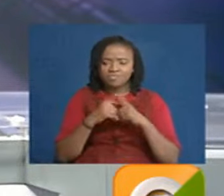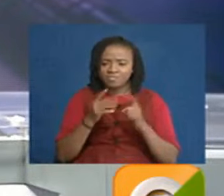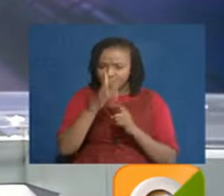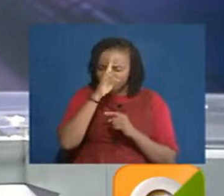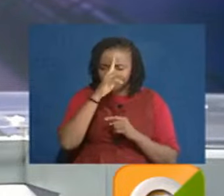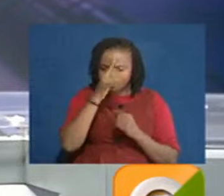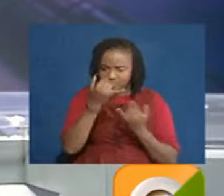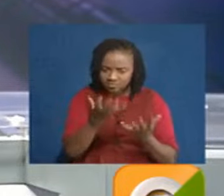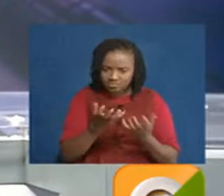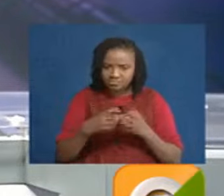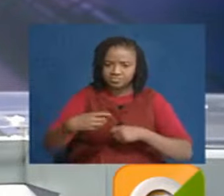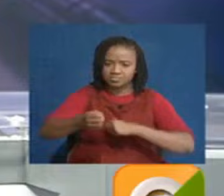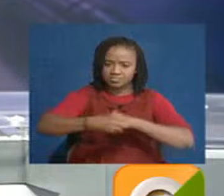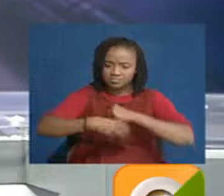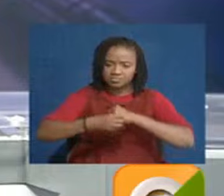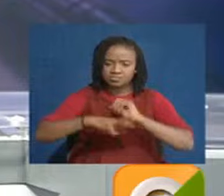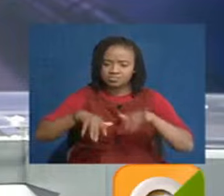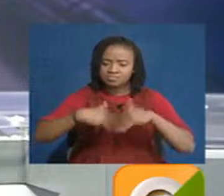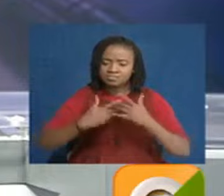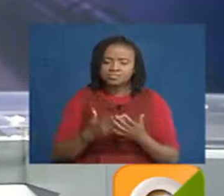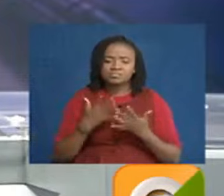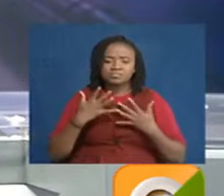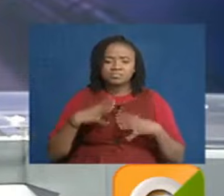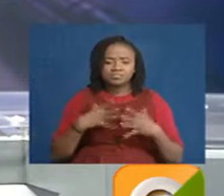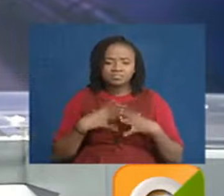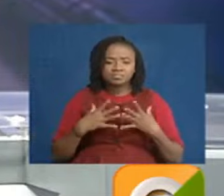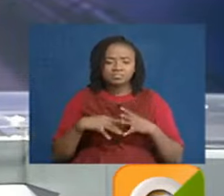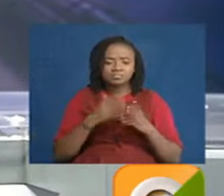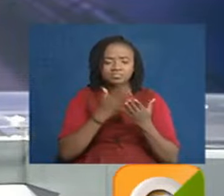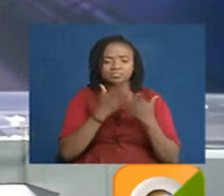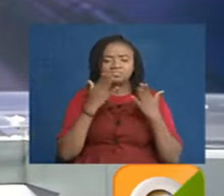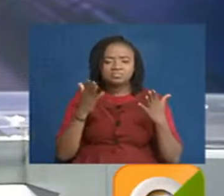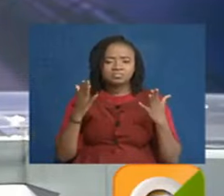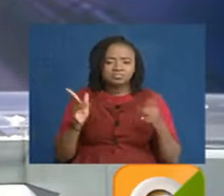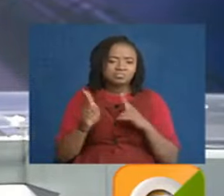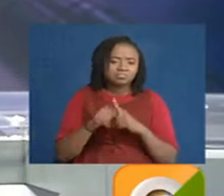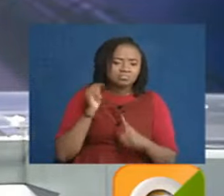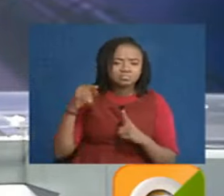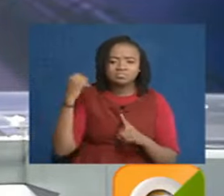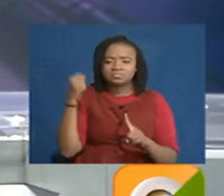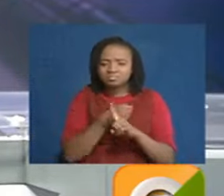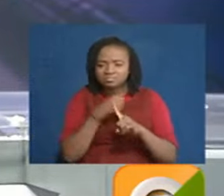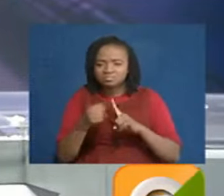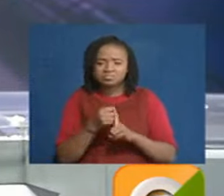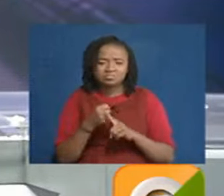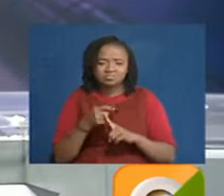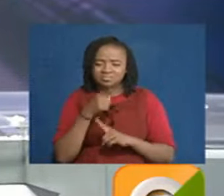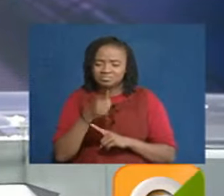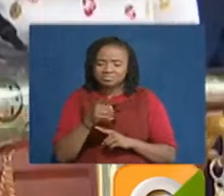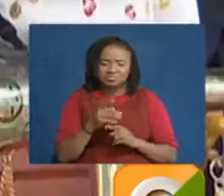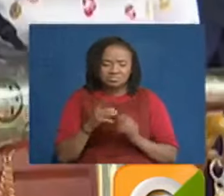over abductions and deployment of extrajudicial means. Ayub Abdikadir with that report.